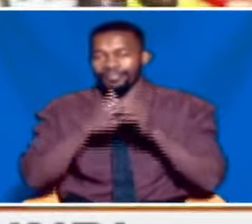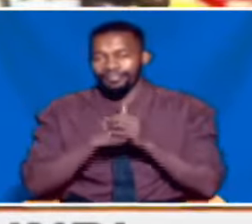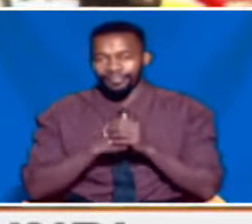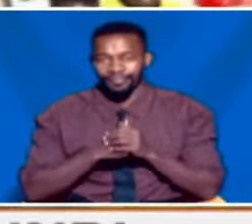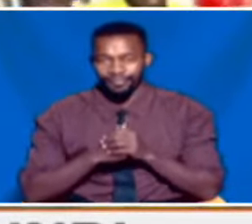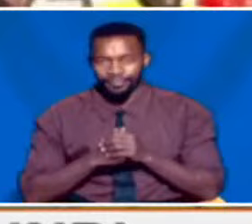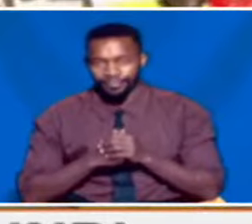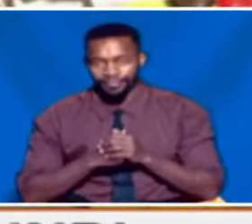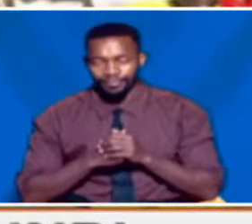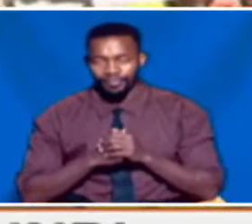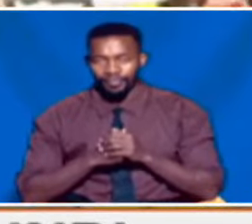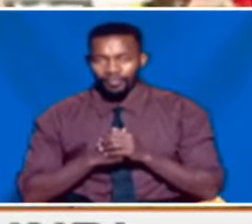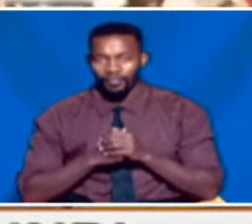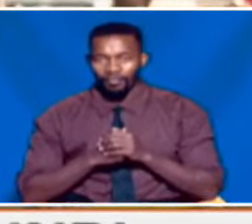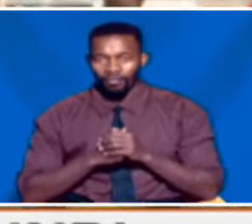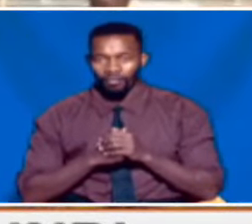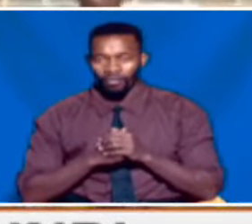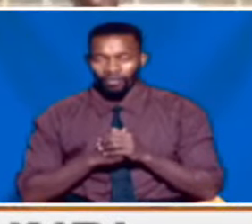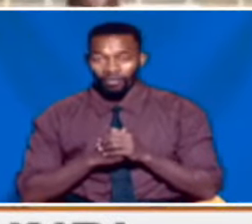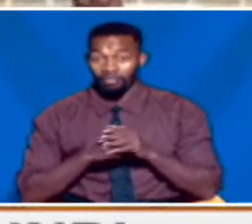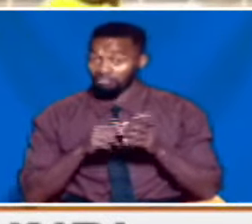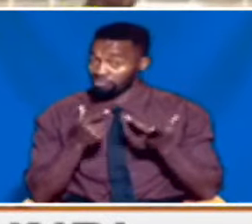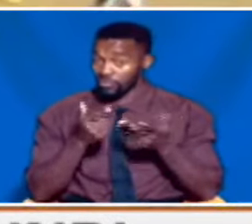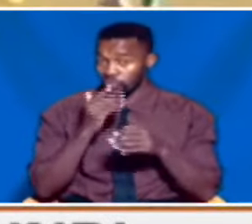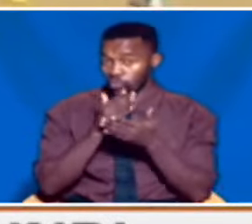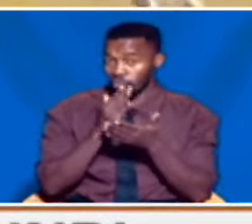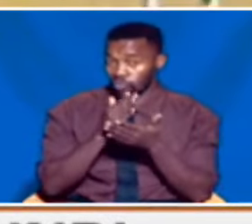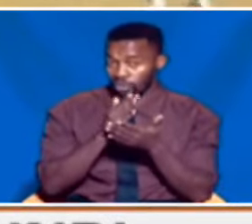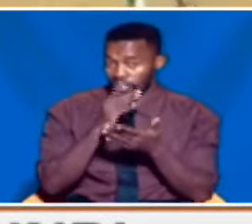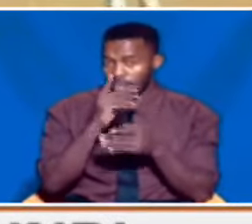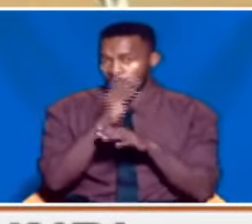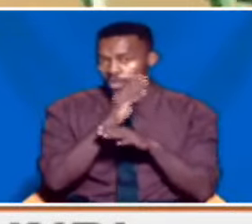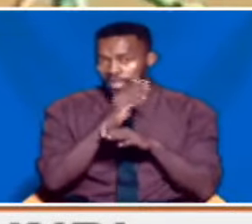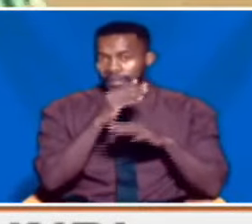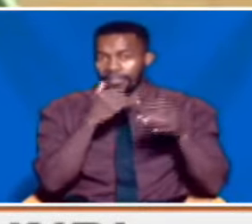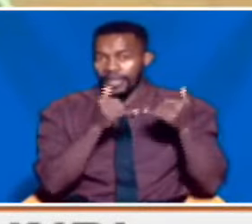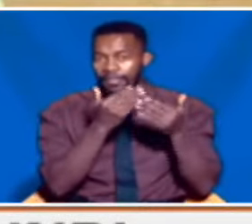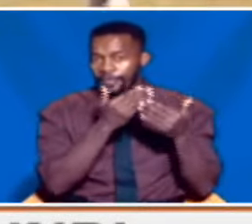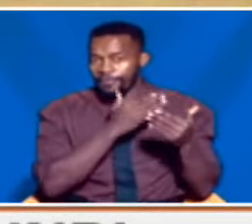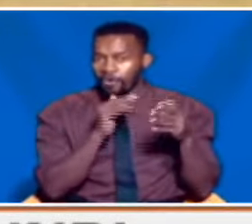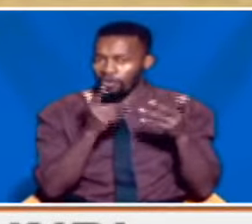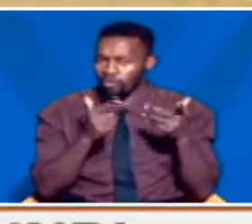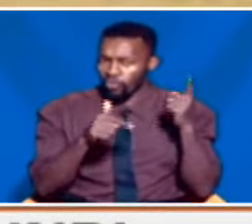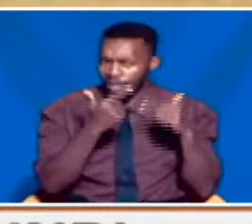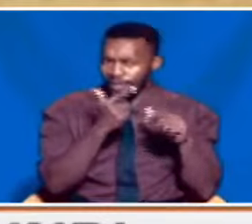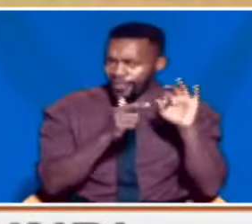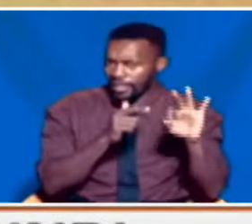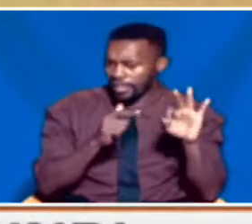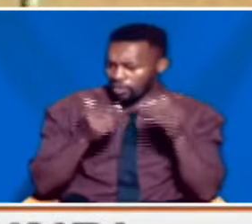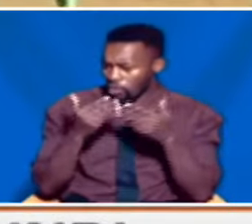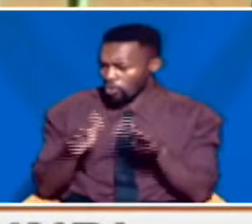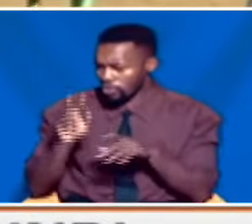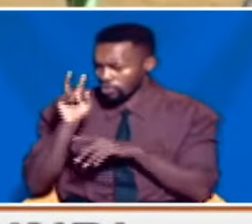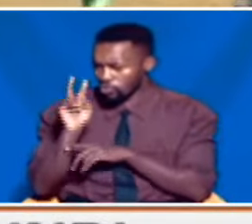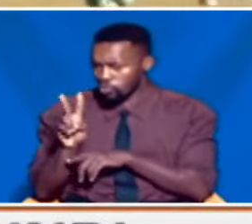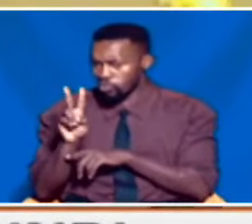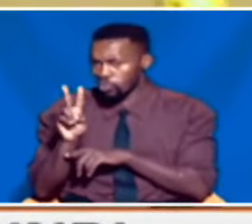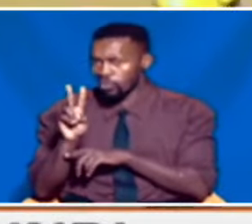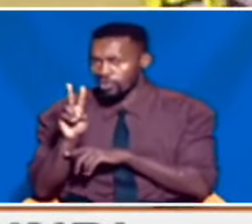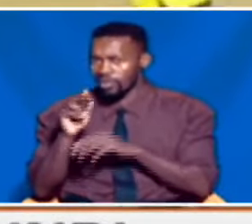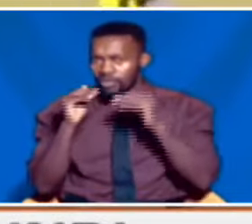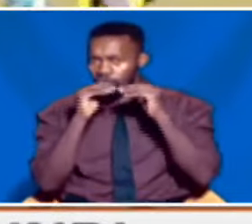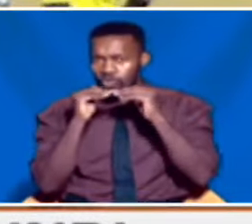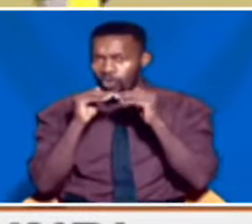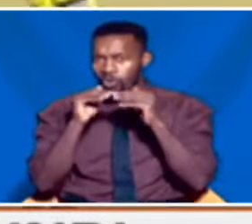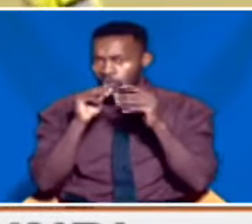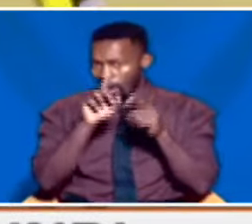Ni mchezo ambao si rahisi ukiangalia Burundi walivyocheza mechi zilizopita walishinda 3-2 wakapoteza 2-1 kwa hivyo si ati ni timu